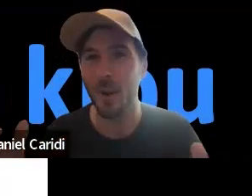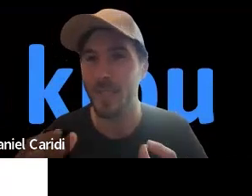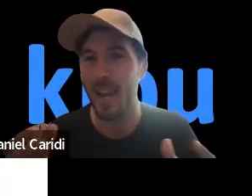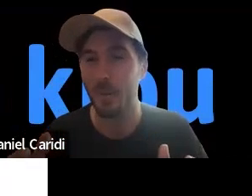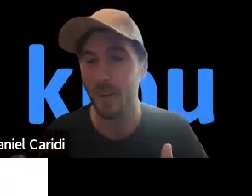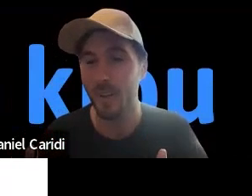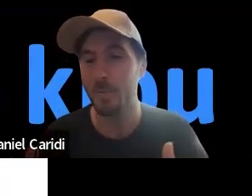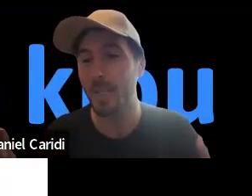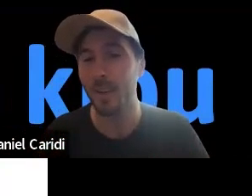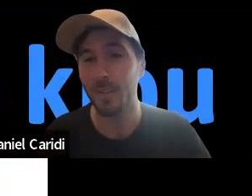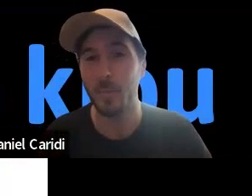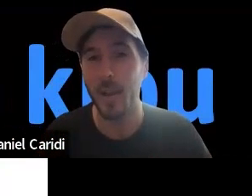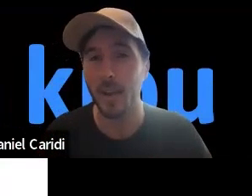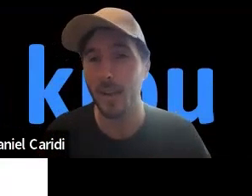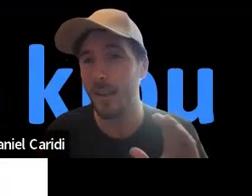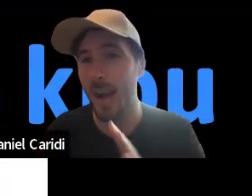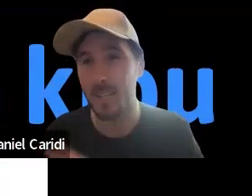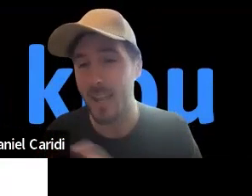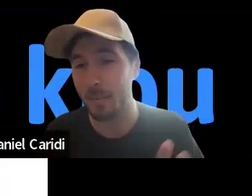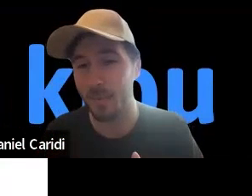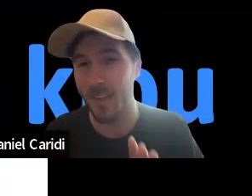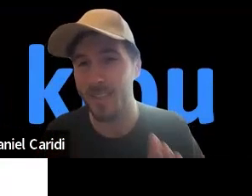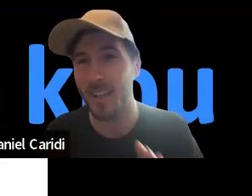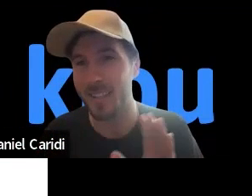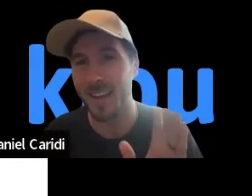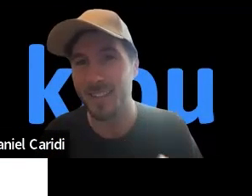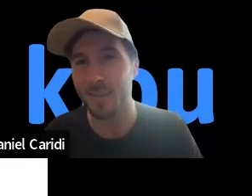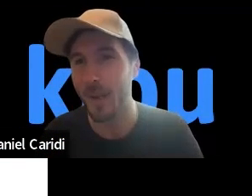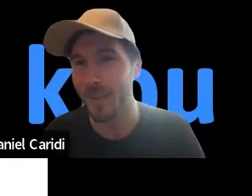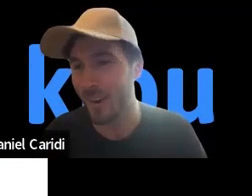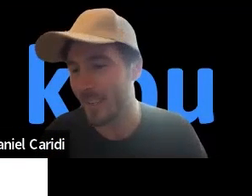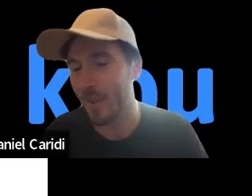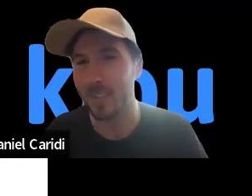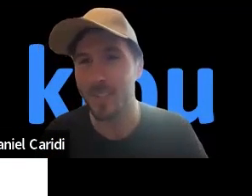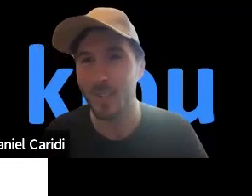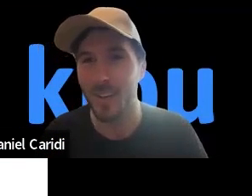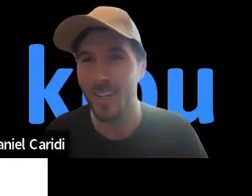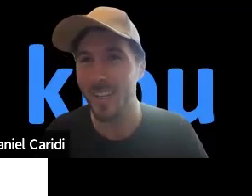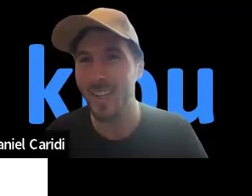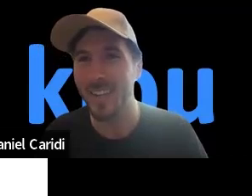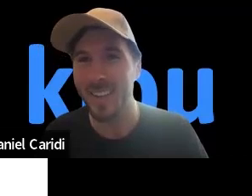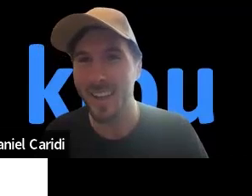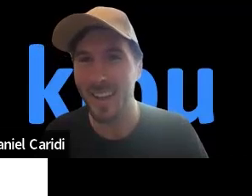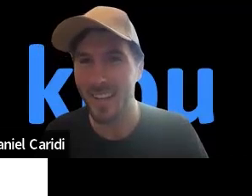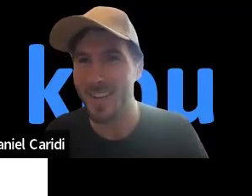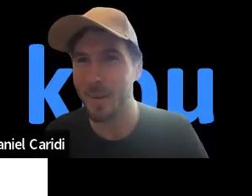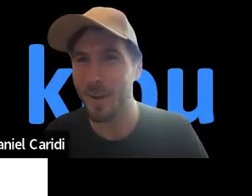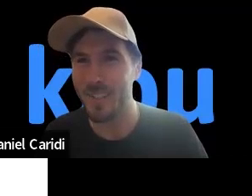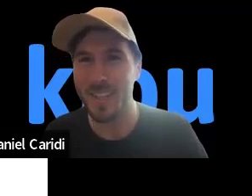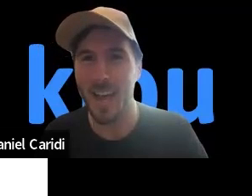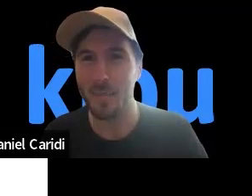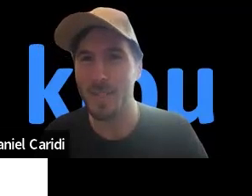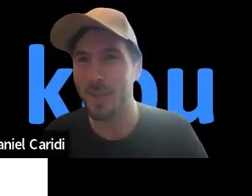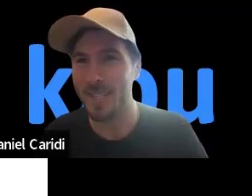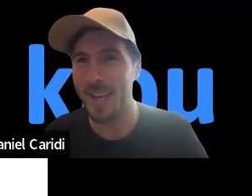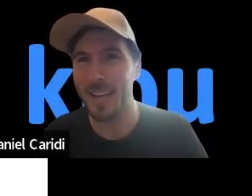so we're always adding more based on your feedback. I'm gonna stop on this content side because I probably already spent a little too long. I'm gonna jump over